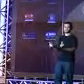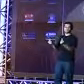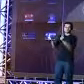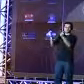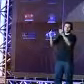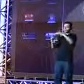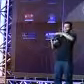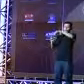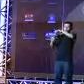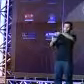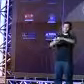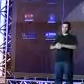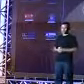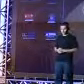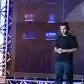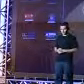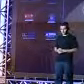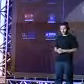the world